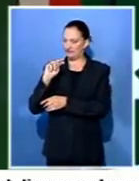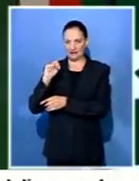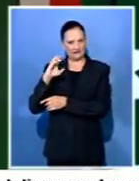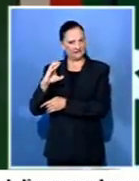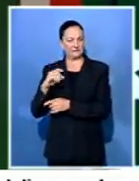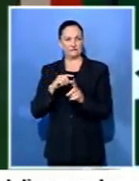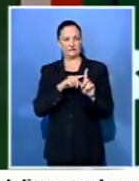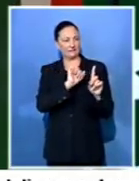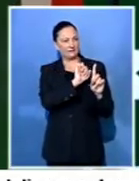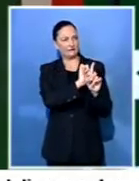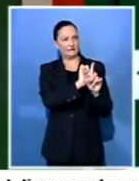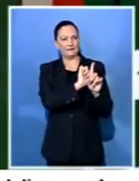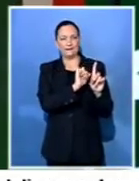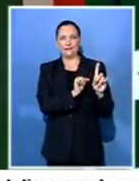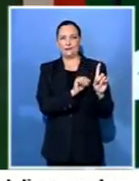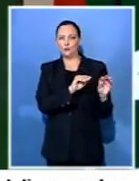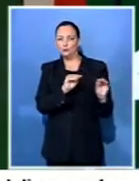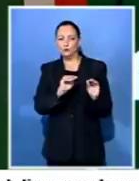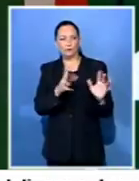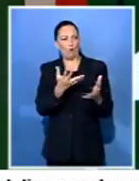love of his movement,